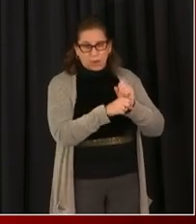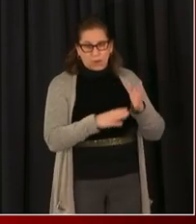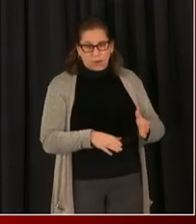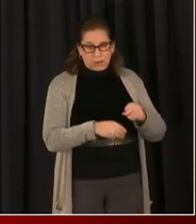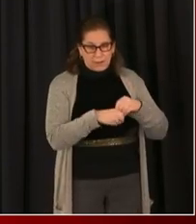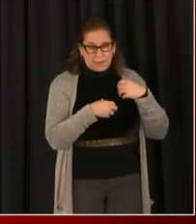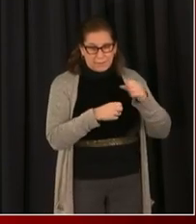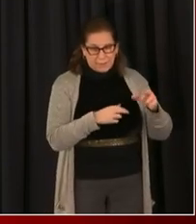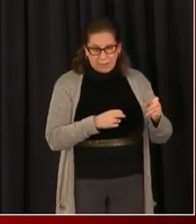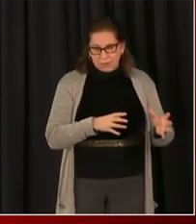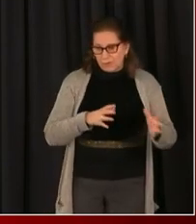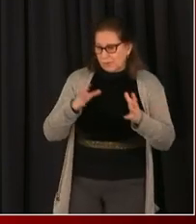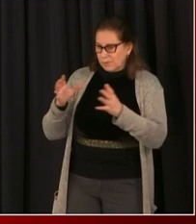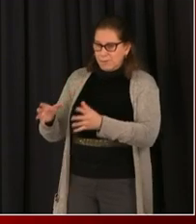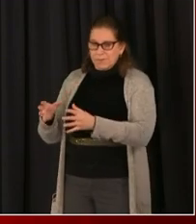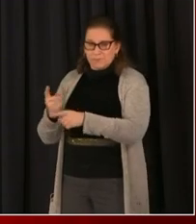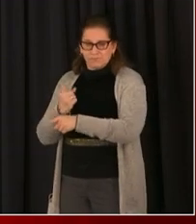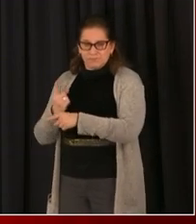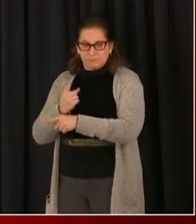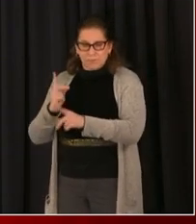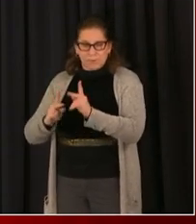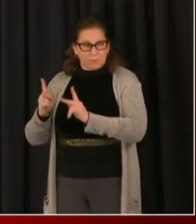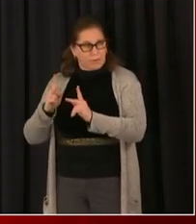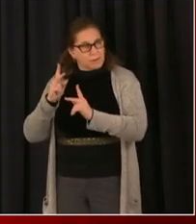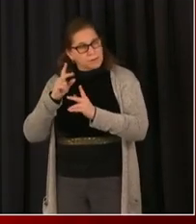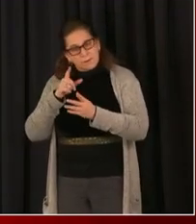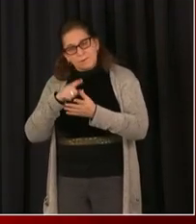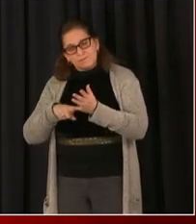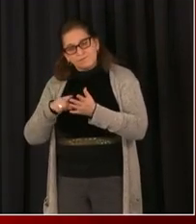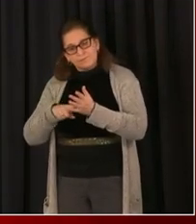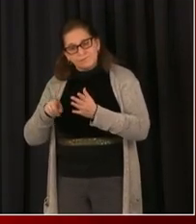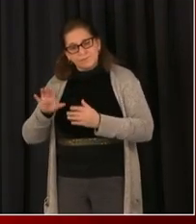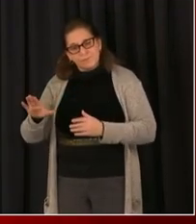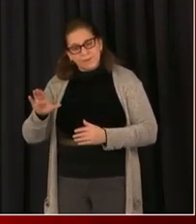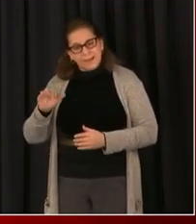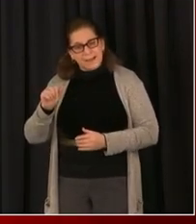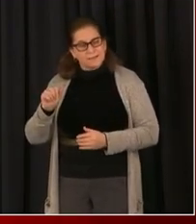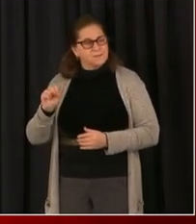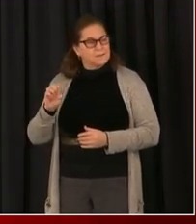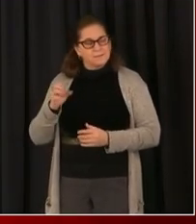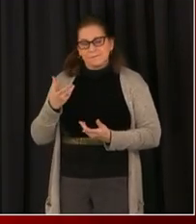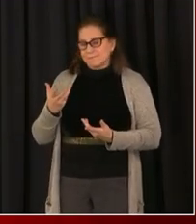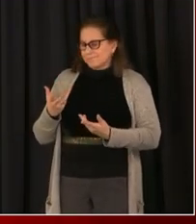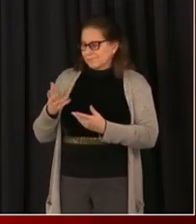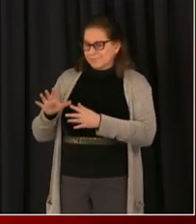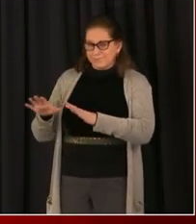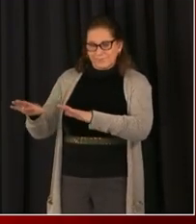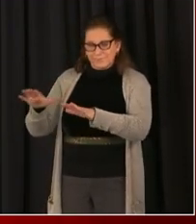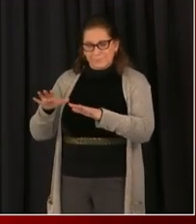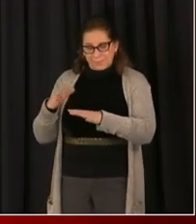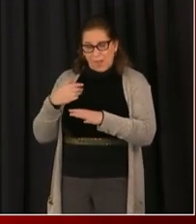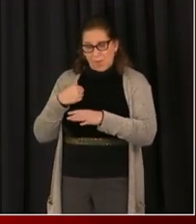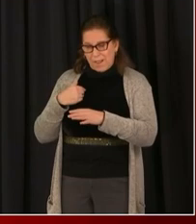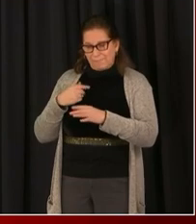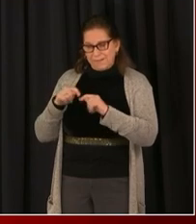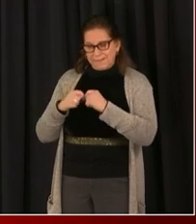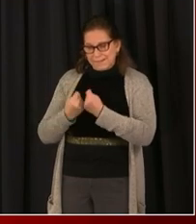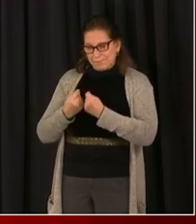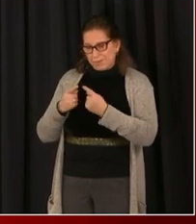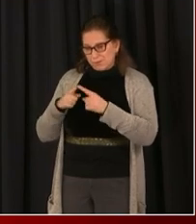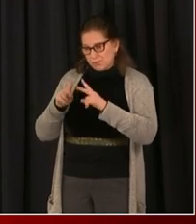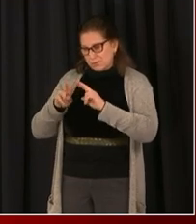can do case investigations by consultations that come in. And so to date, we've had while you